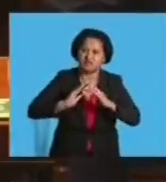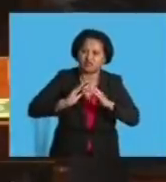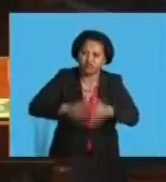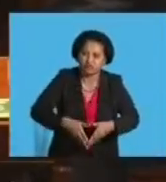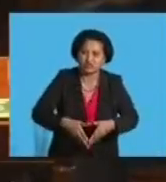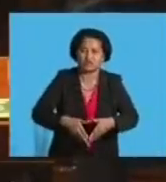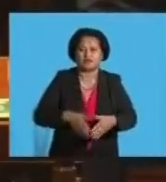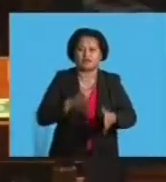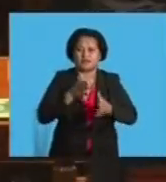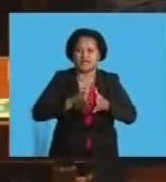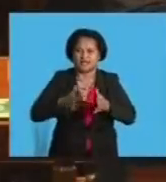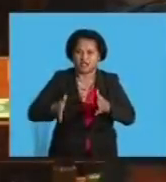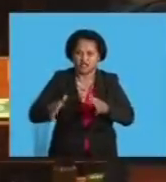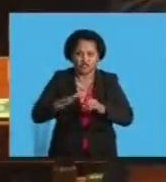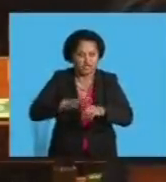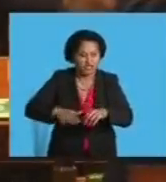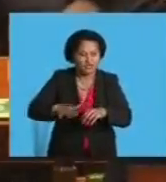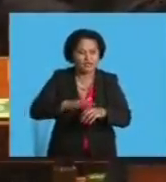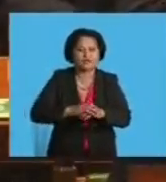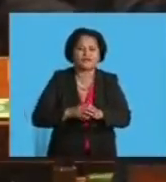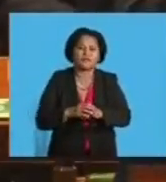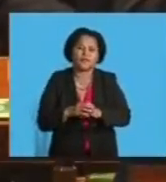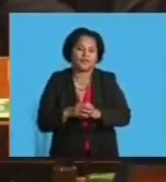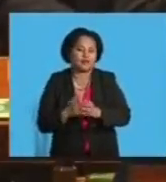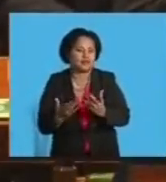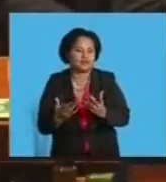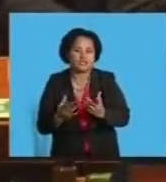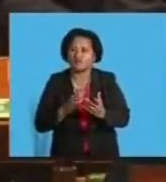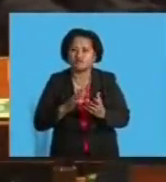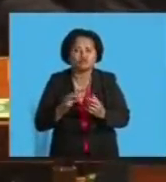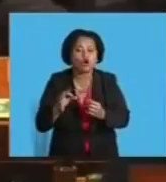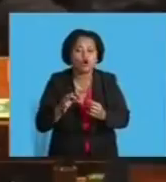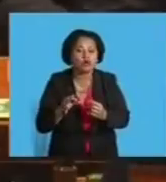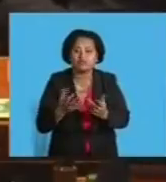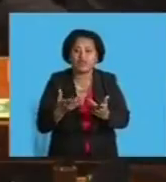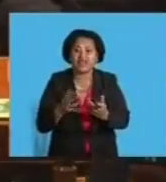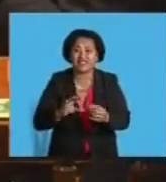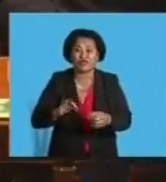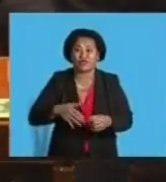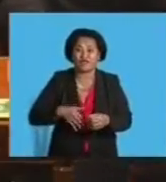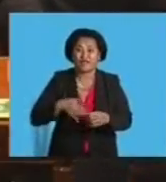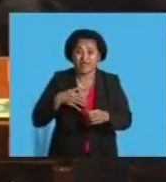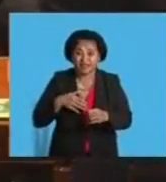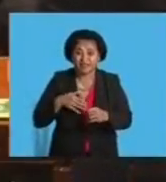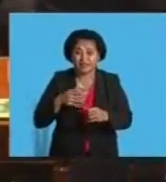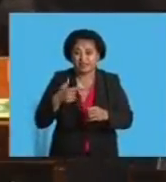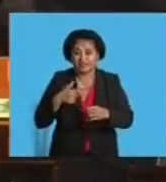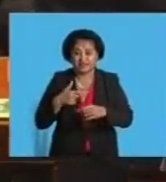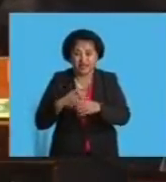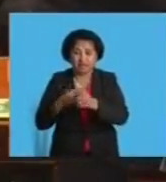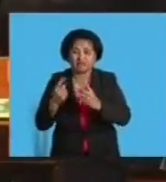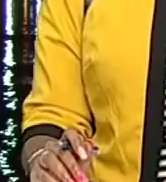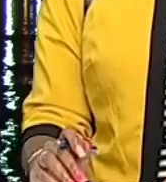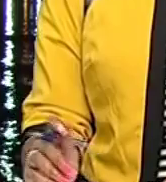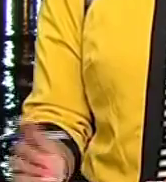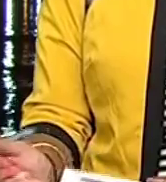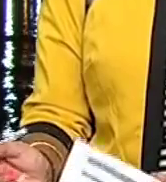Madam Speaker, and they are now feeling the pain, Madam Speaker, when we are trying to revive the industry, Madam